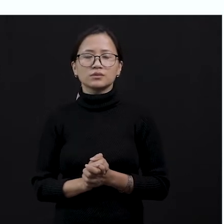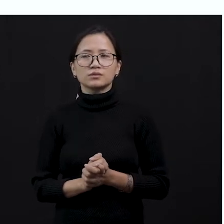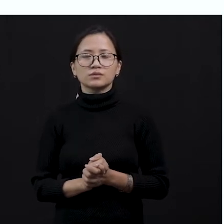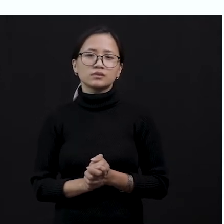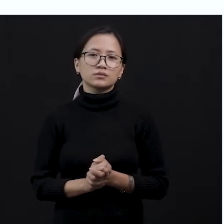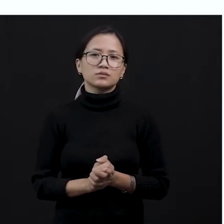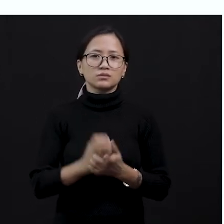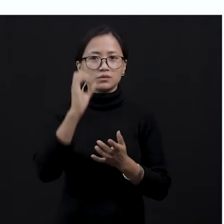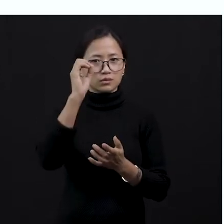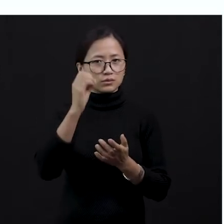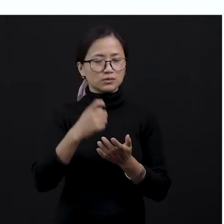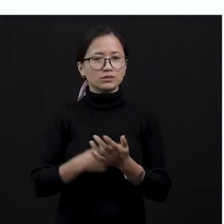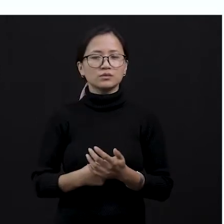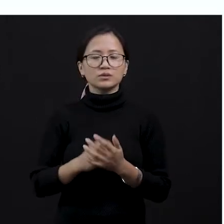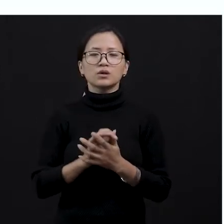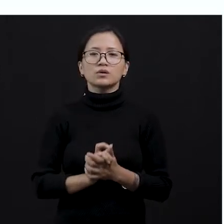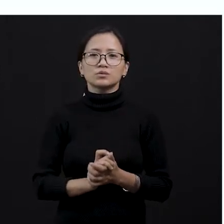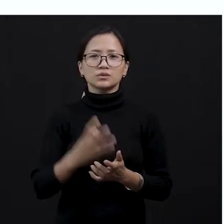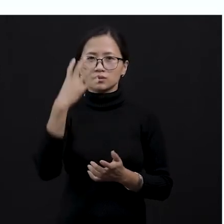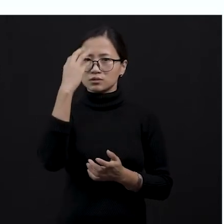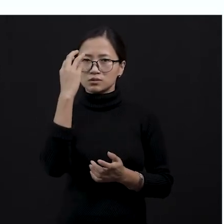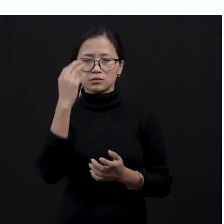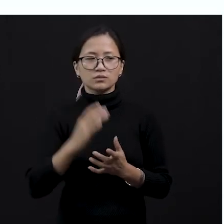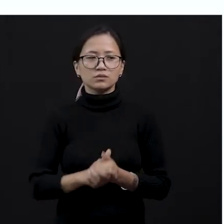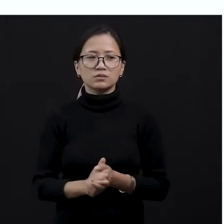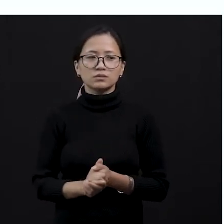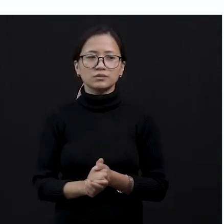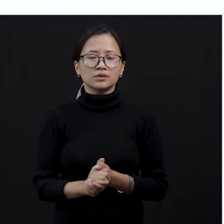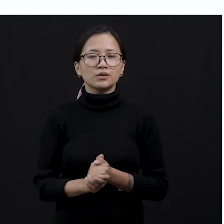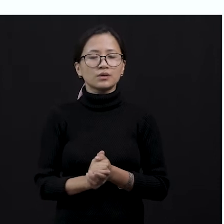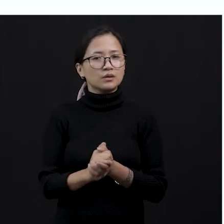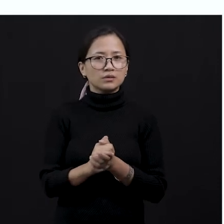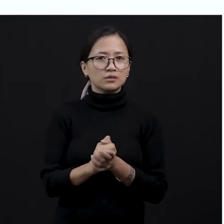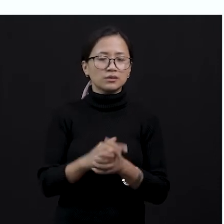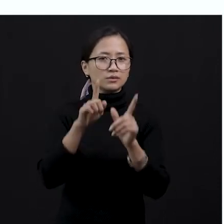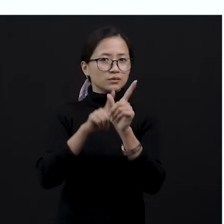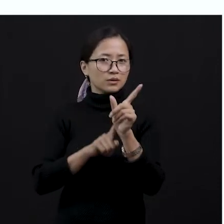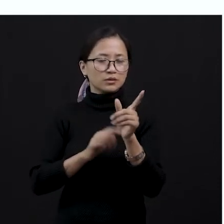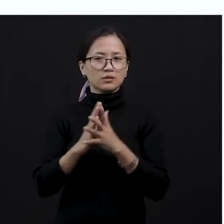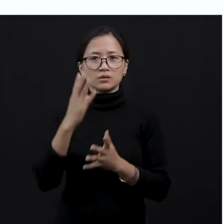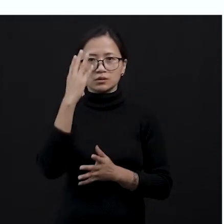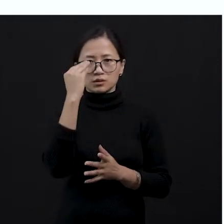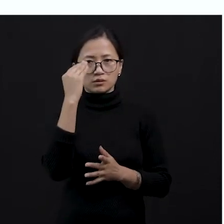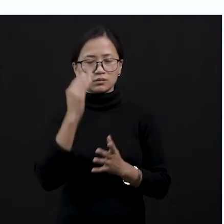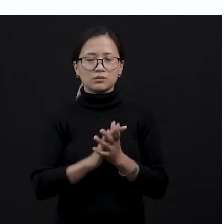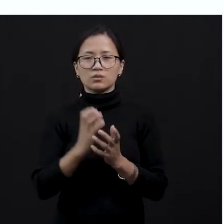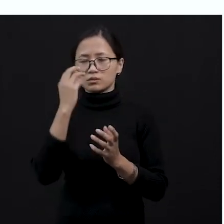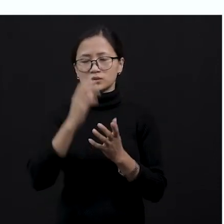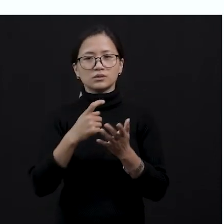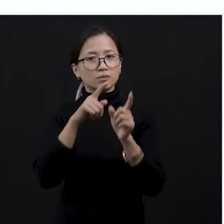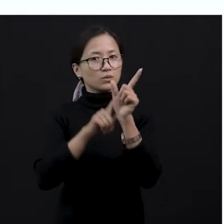for red. O, that is orange. O stands for orange. Y stands for